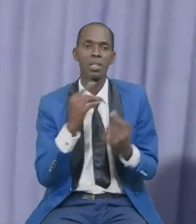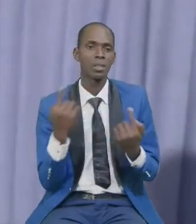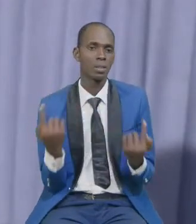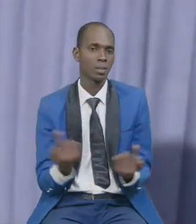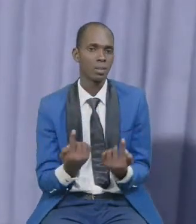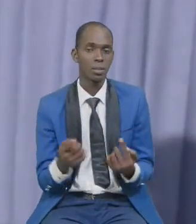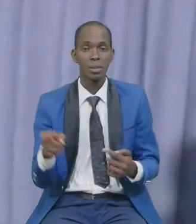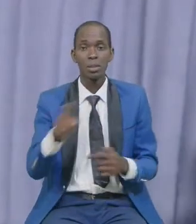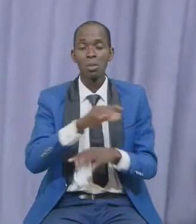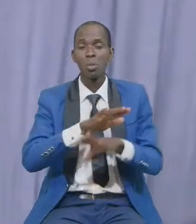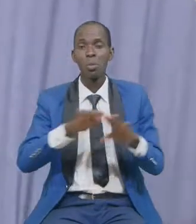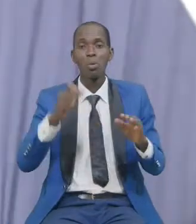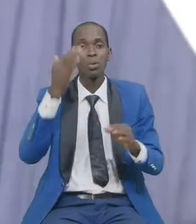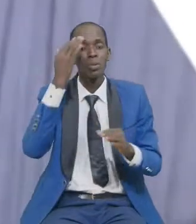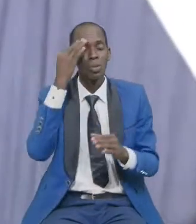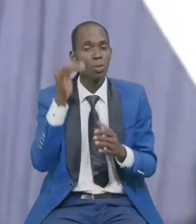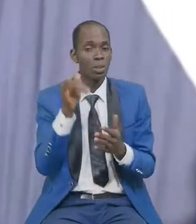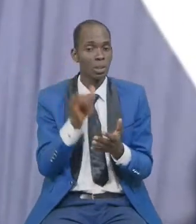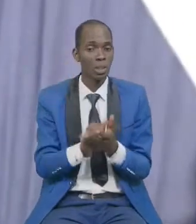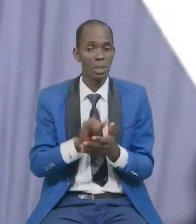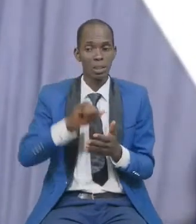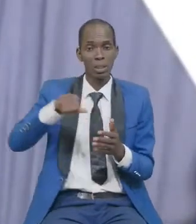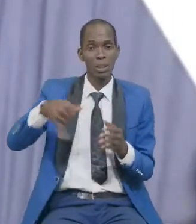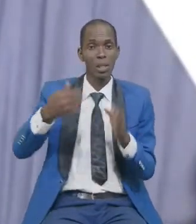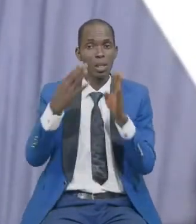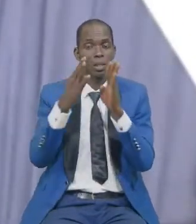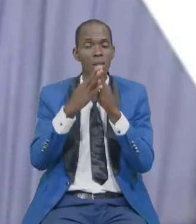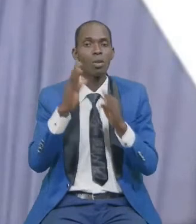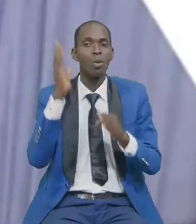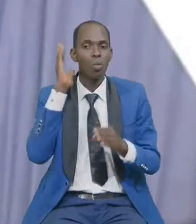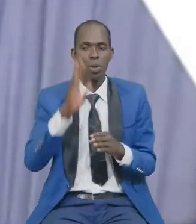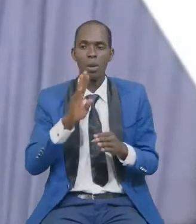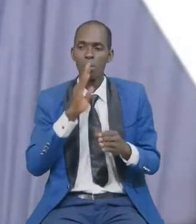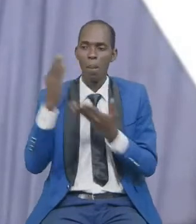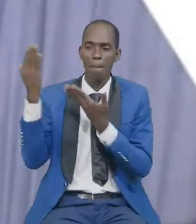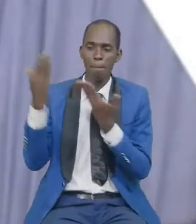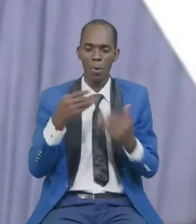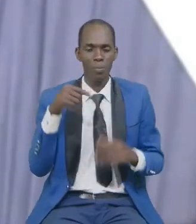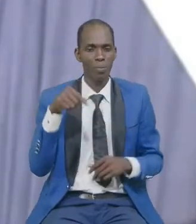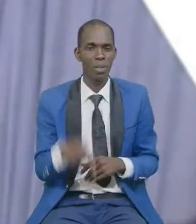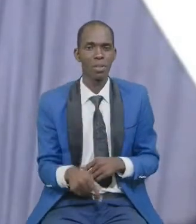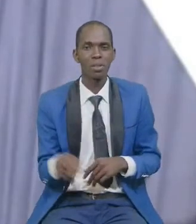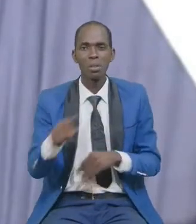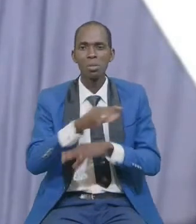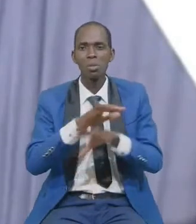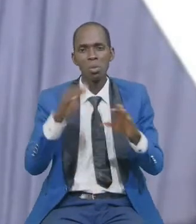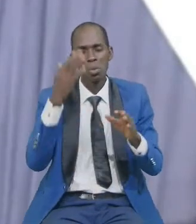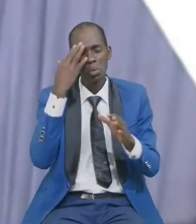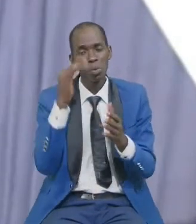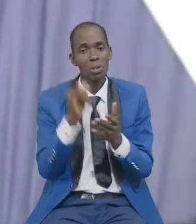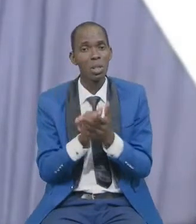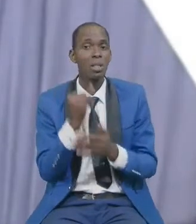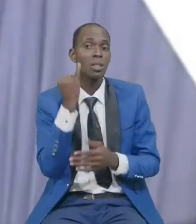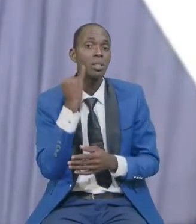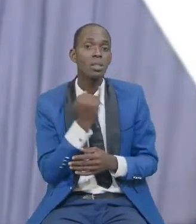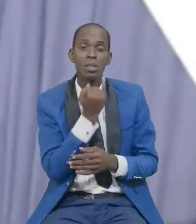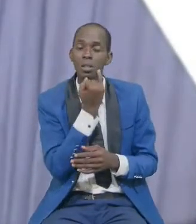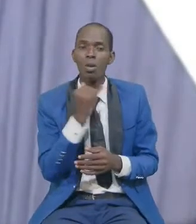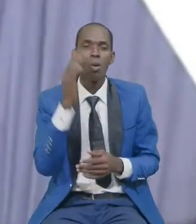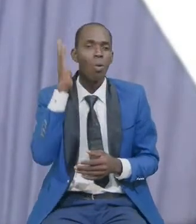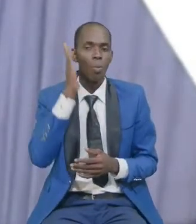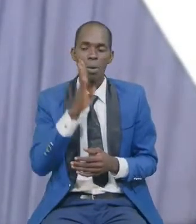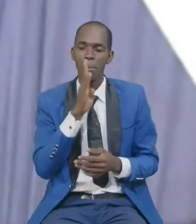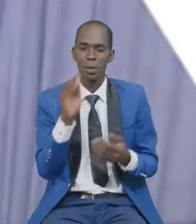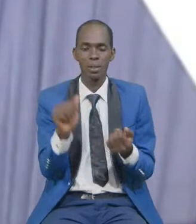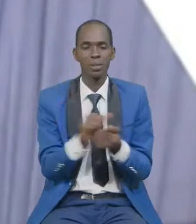know that Jerusalem will be leveled. They didn't know Israel will be destroyed.